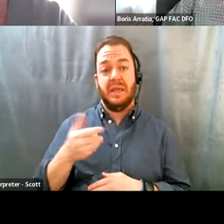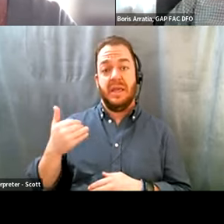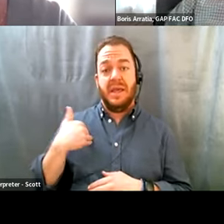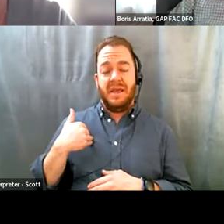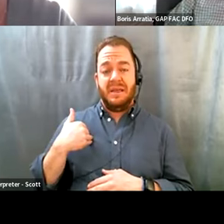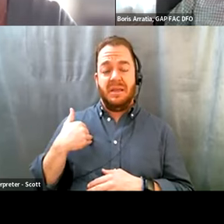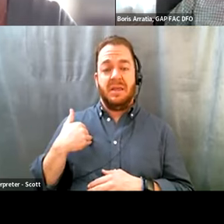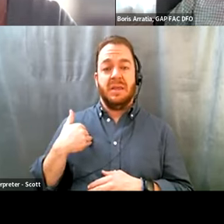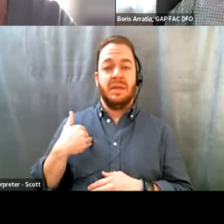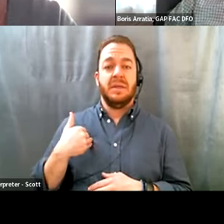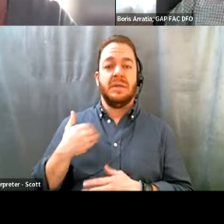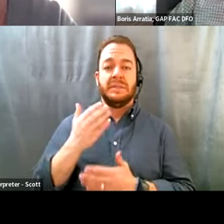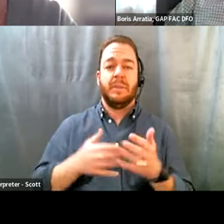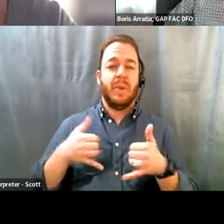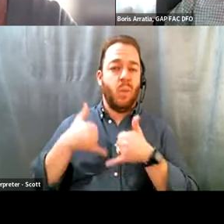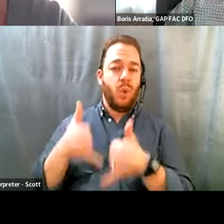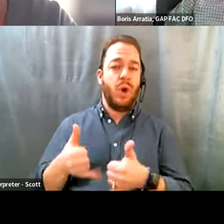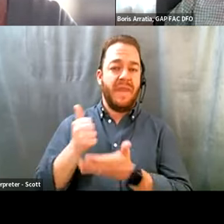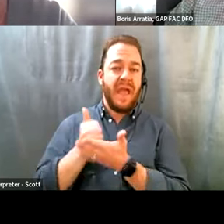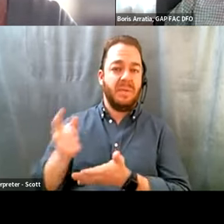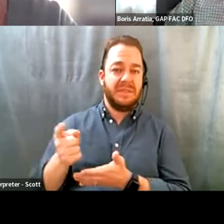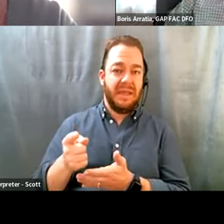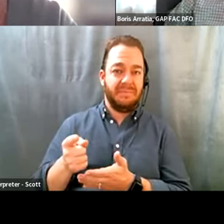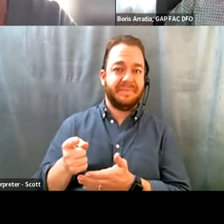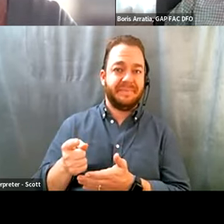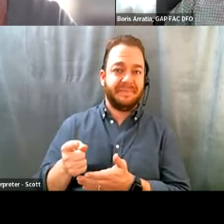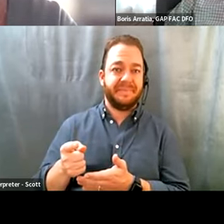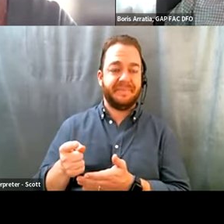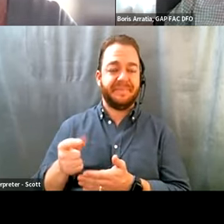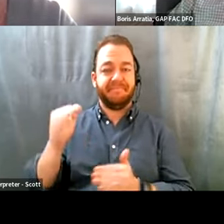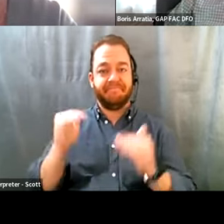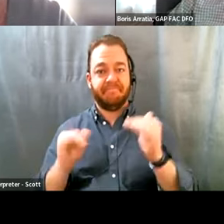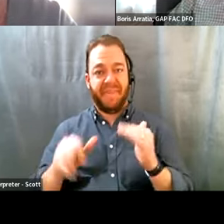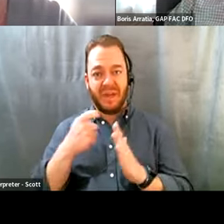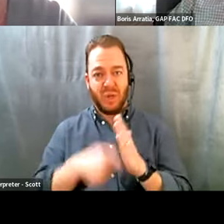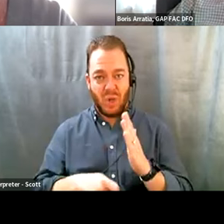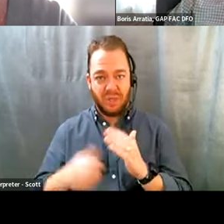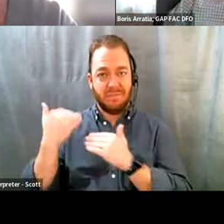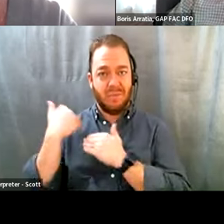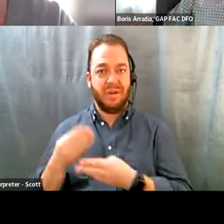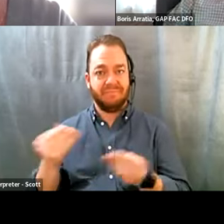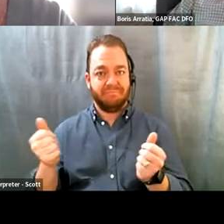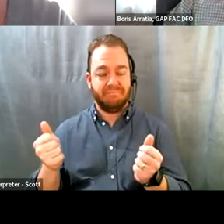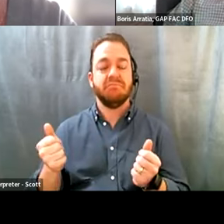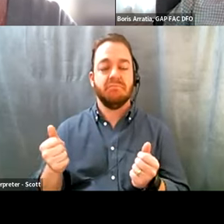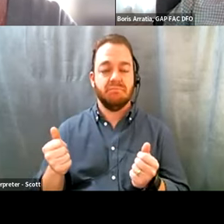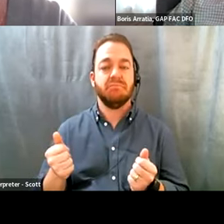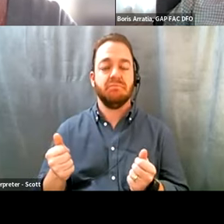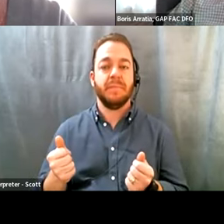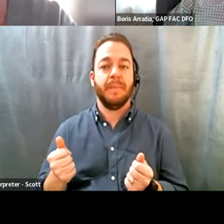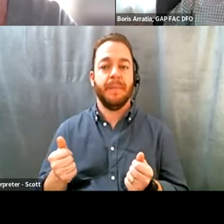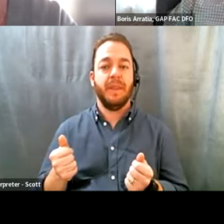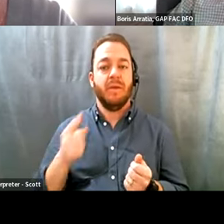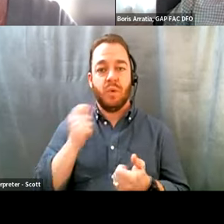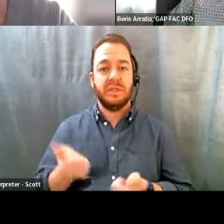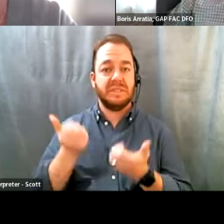some award that helped them offset those costs or that burden, or to be able to